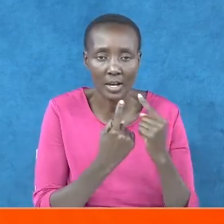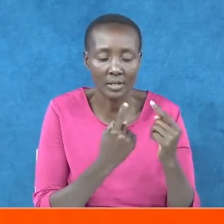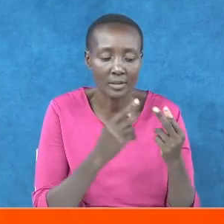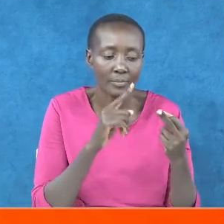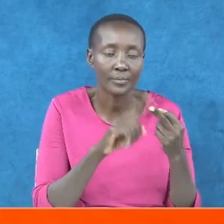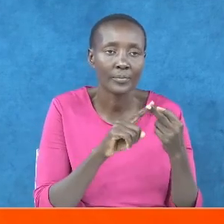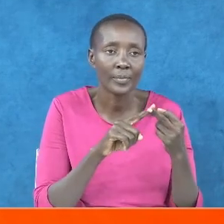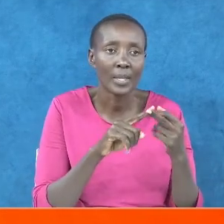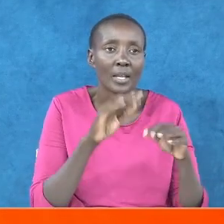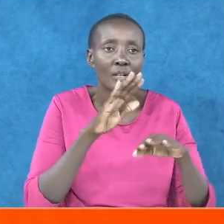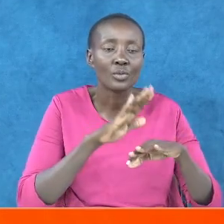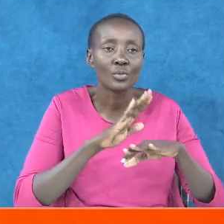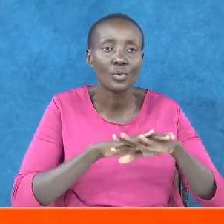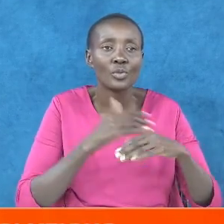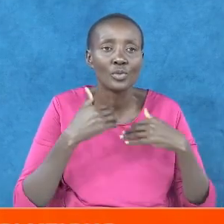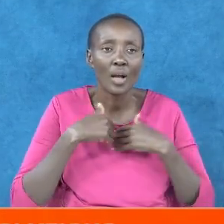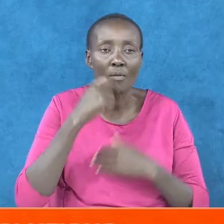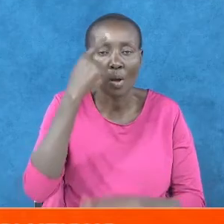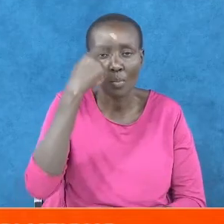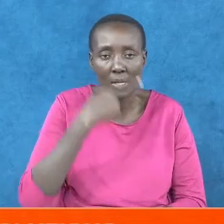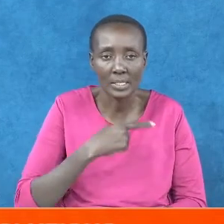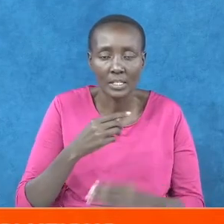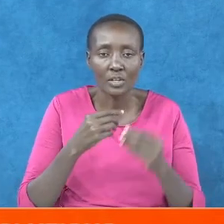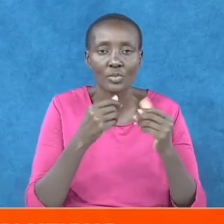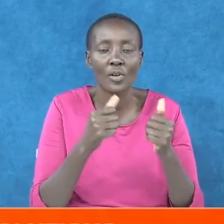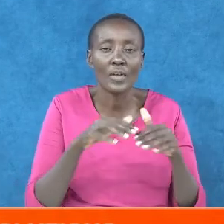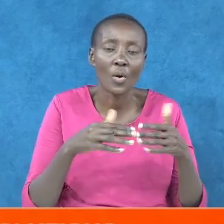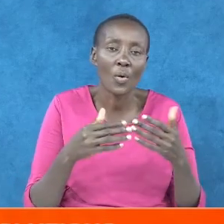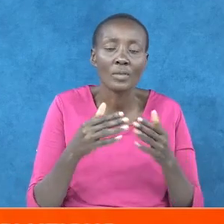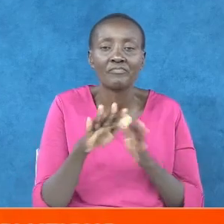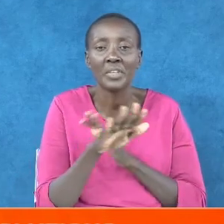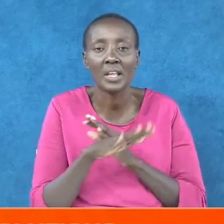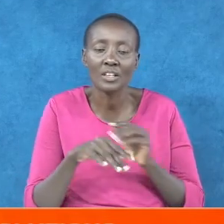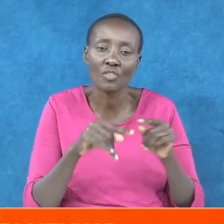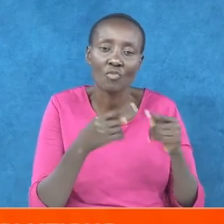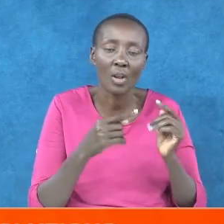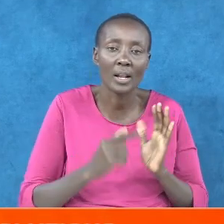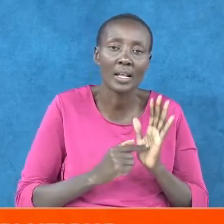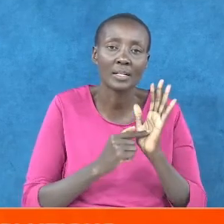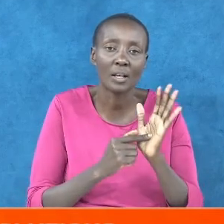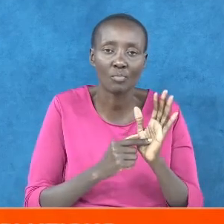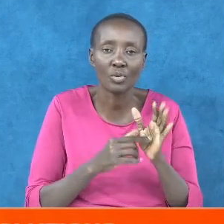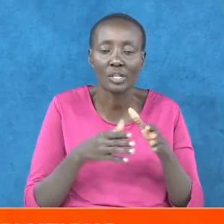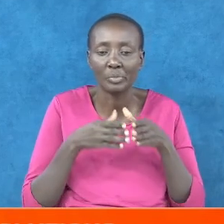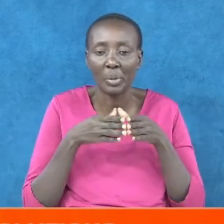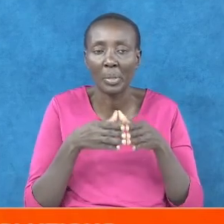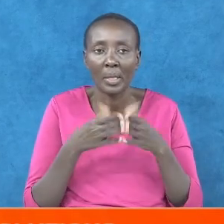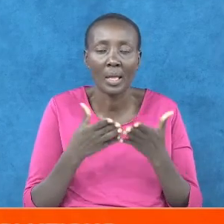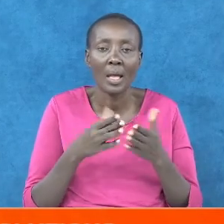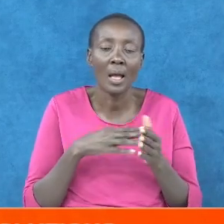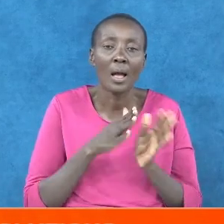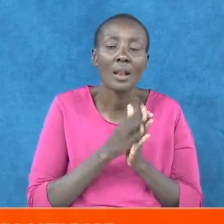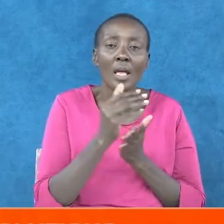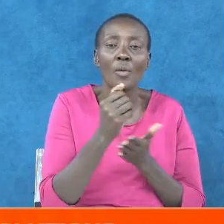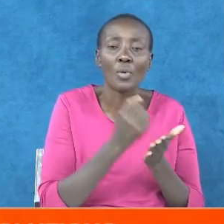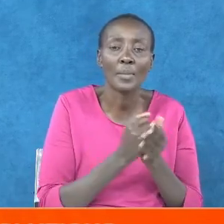good to have policies addressing certain things or areas of conflict that may arise. For example, sexual harassment, and the Employment Act requires that